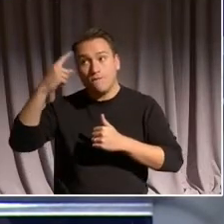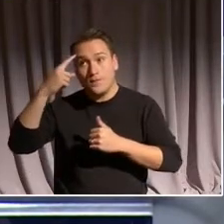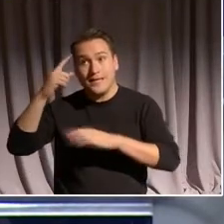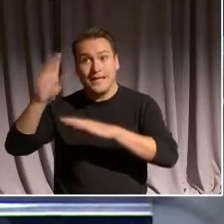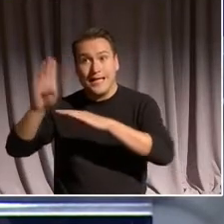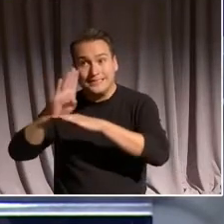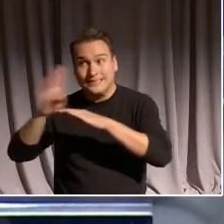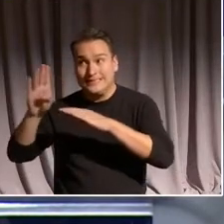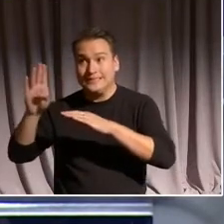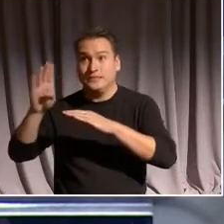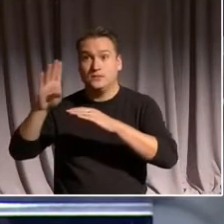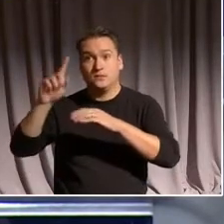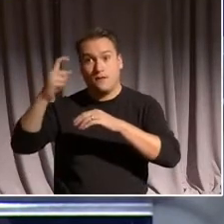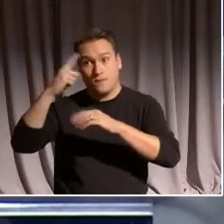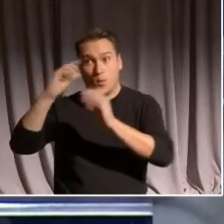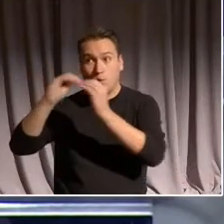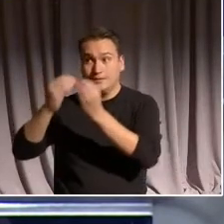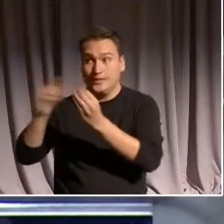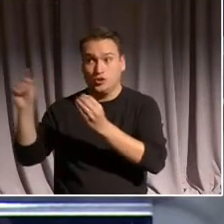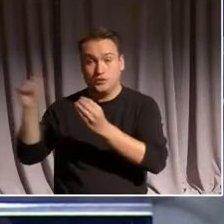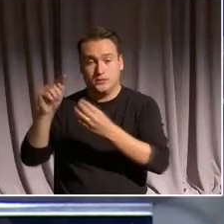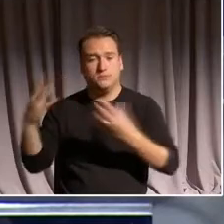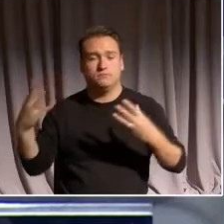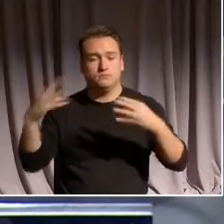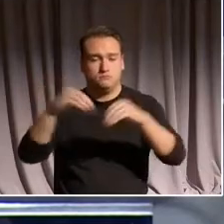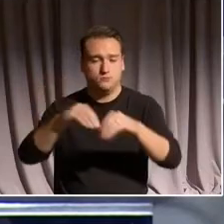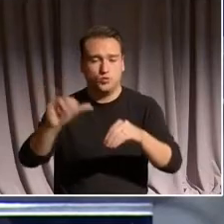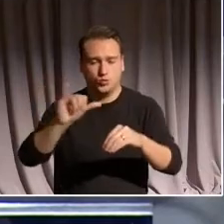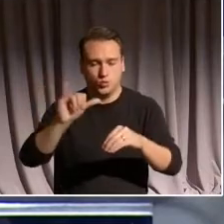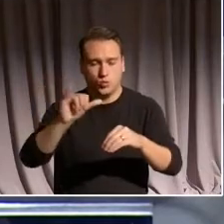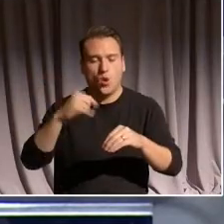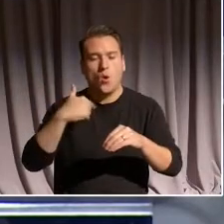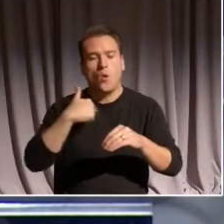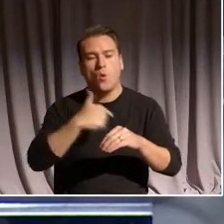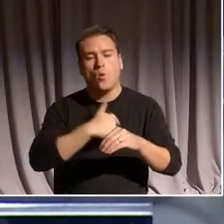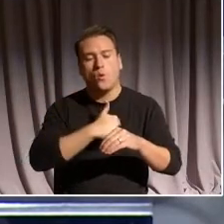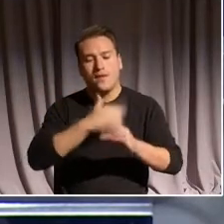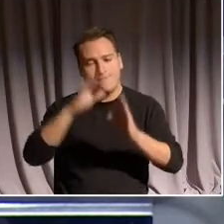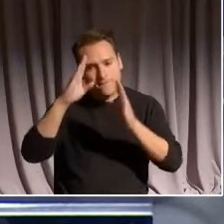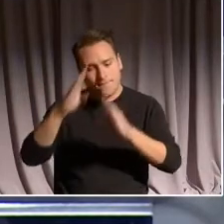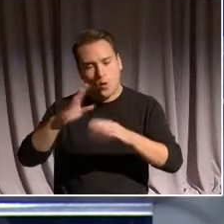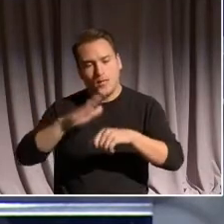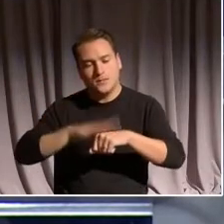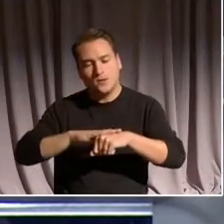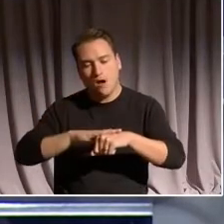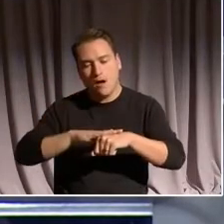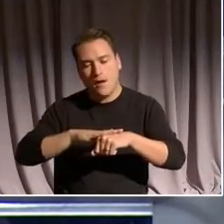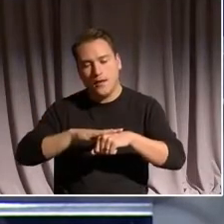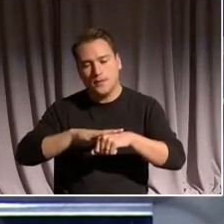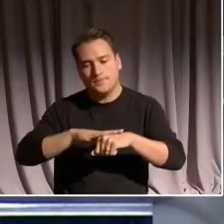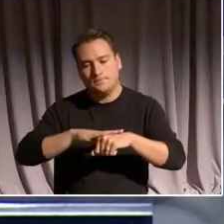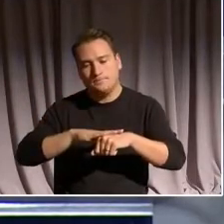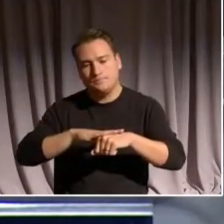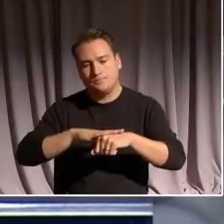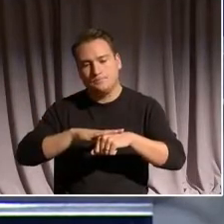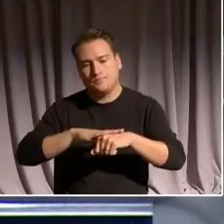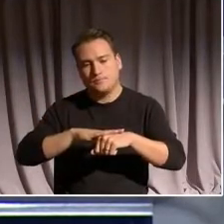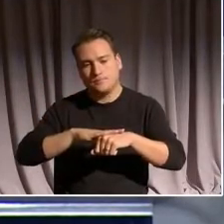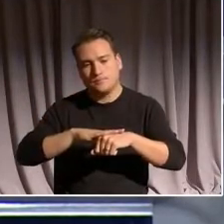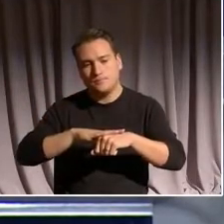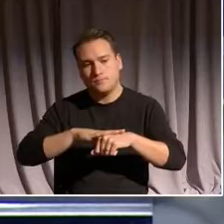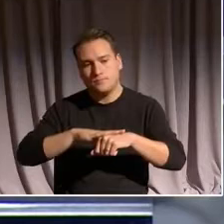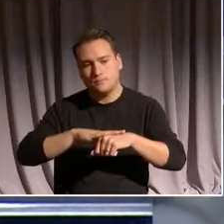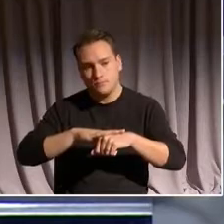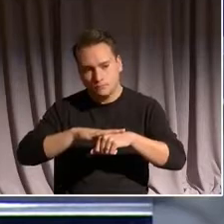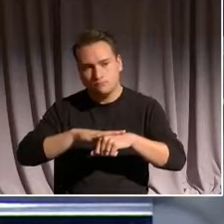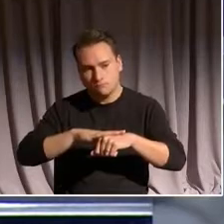providers, and making sure that as we focus on those social determinants, we look at those that are particular levers of change that impact